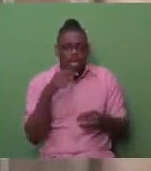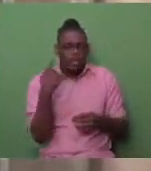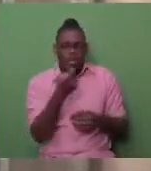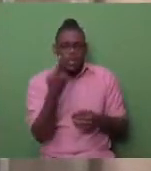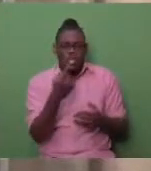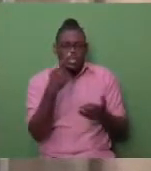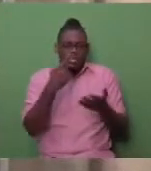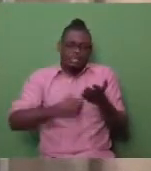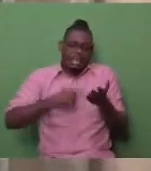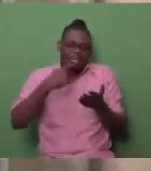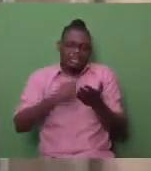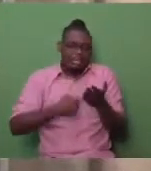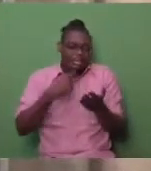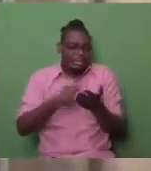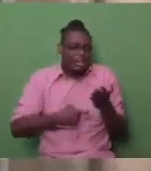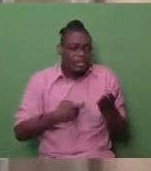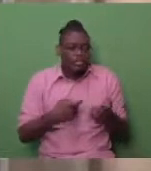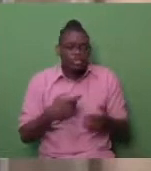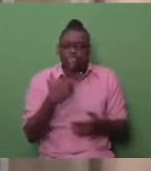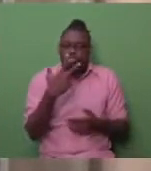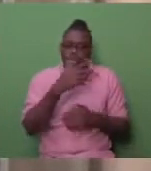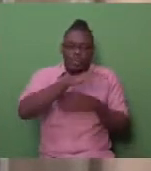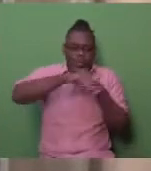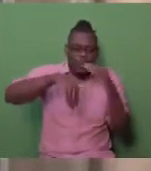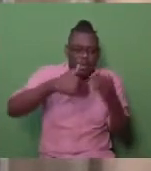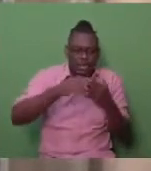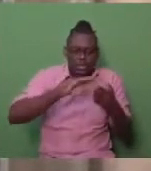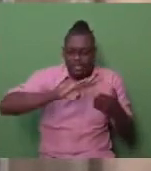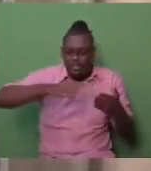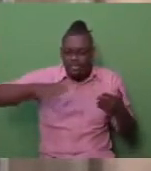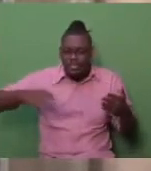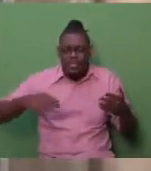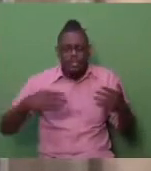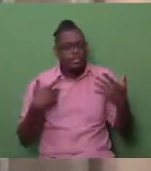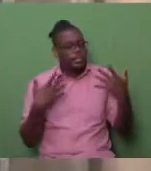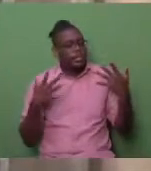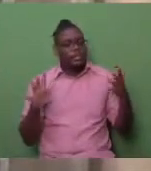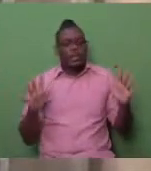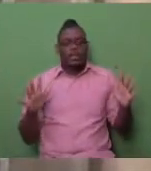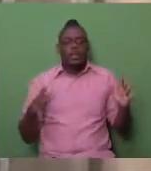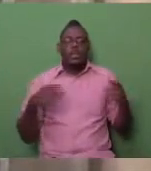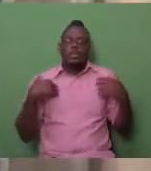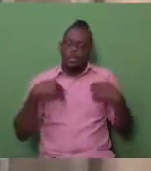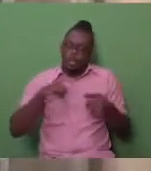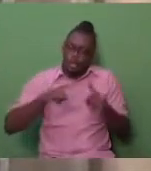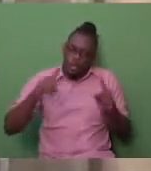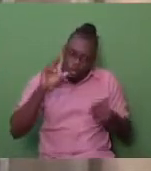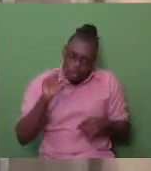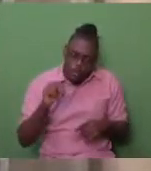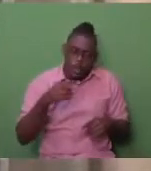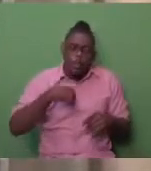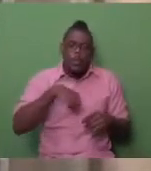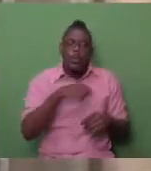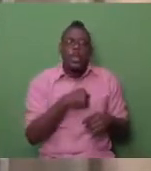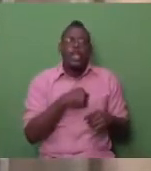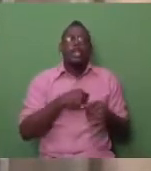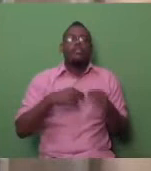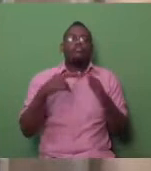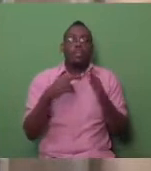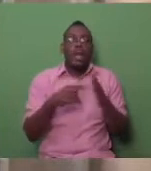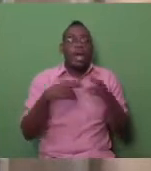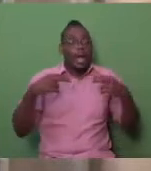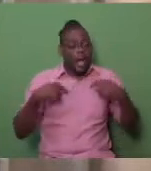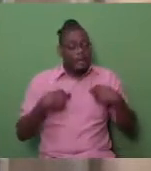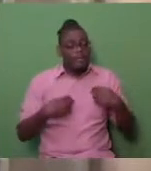this government, apart from raiding the HSF that we built up. We have identified several prosperity engines